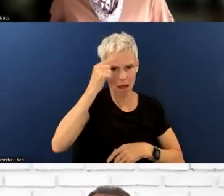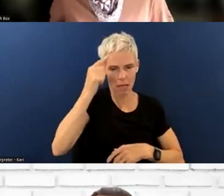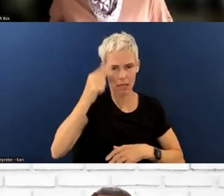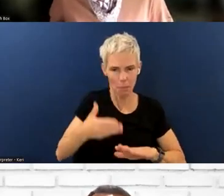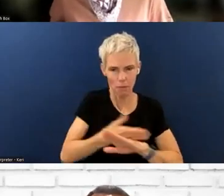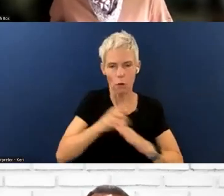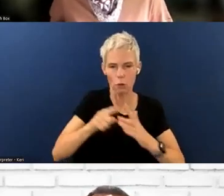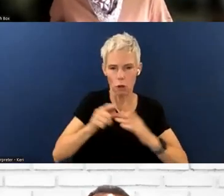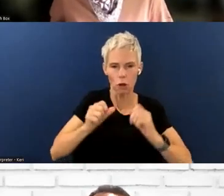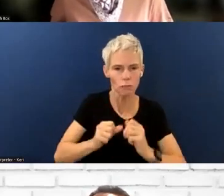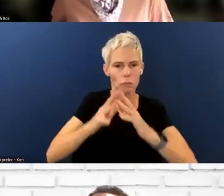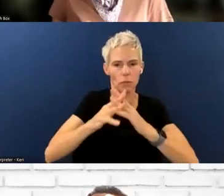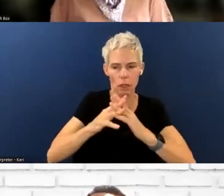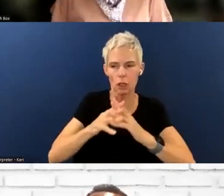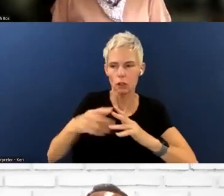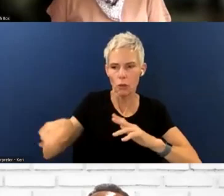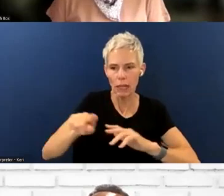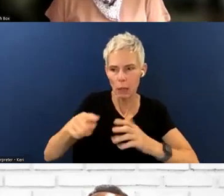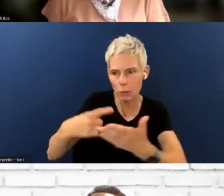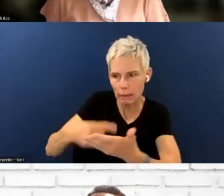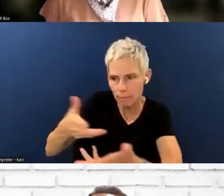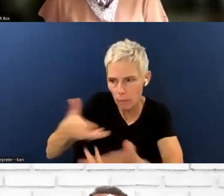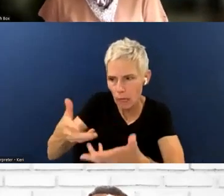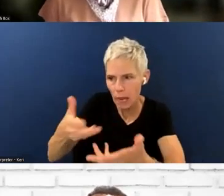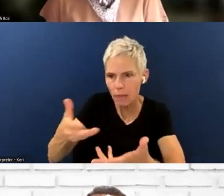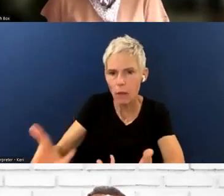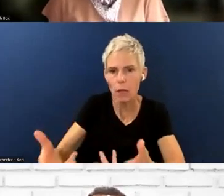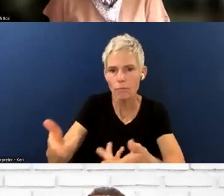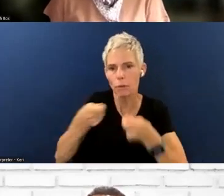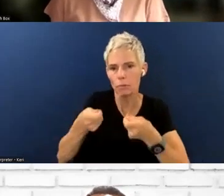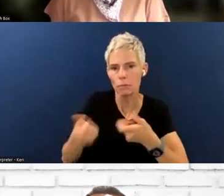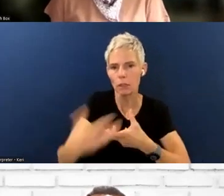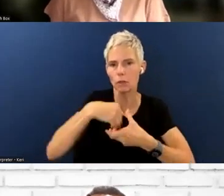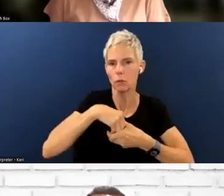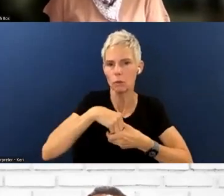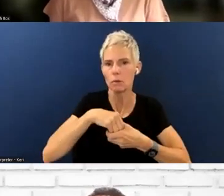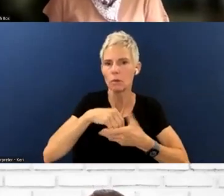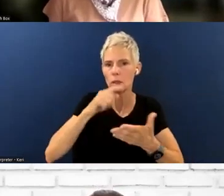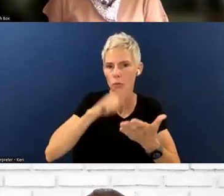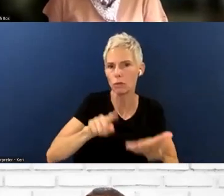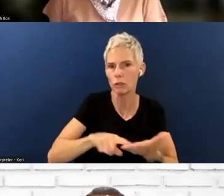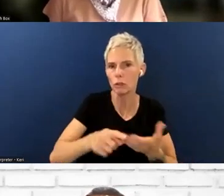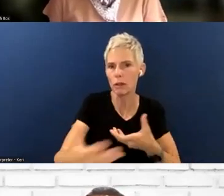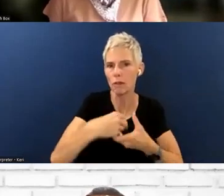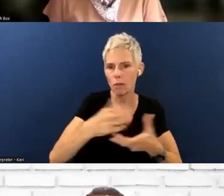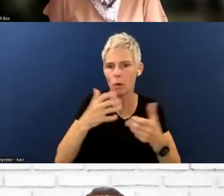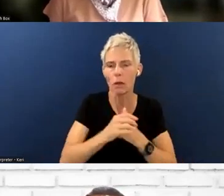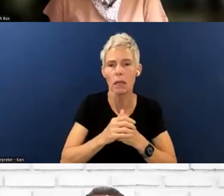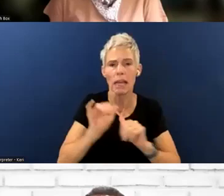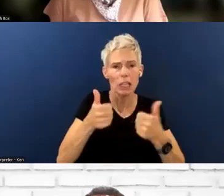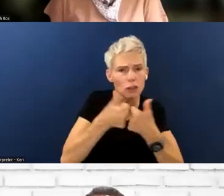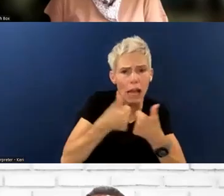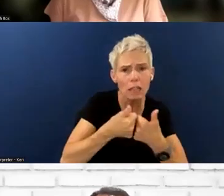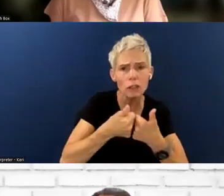could get the buy-in. I'm curious if there was any challenges or resistance that you saw